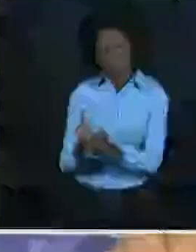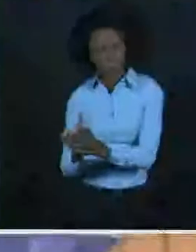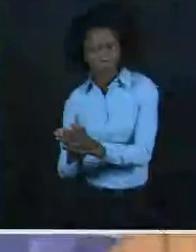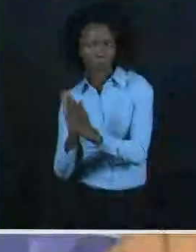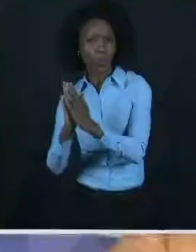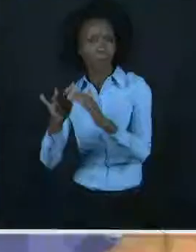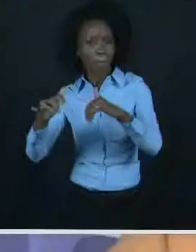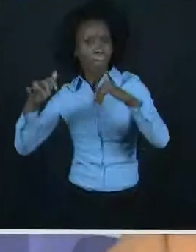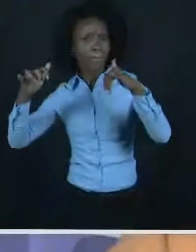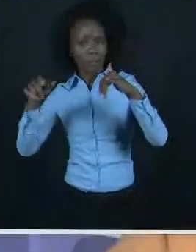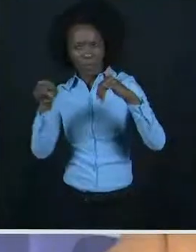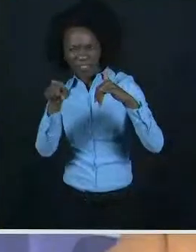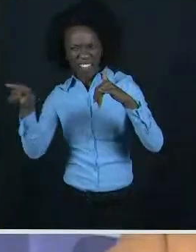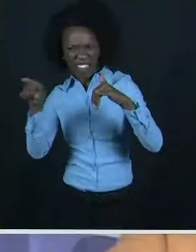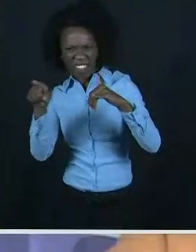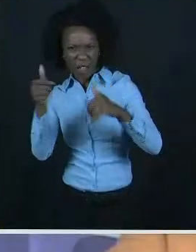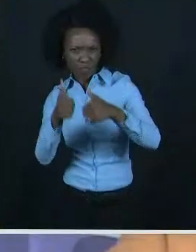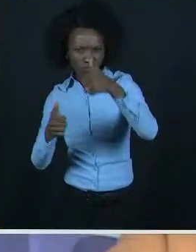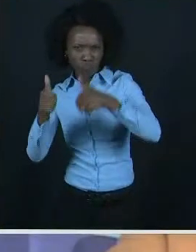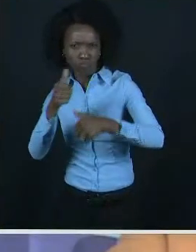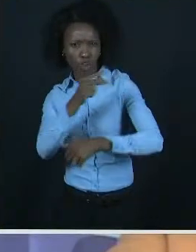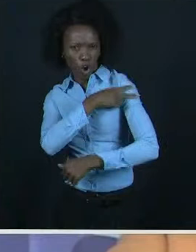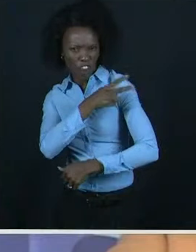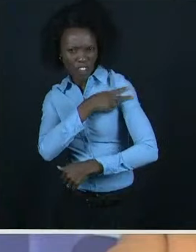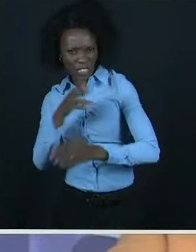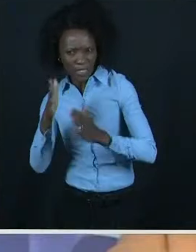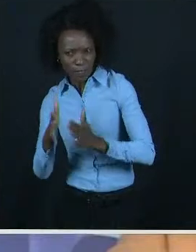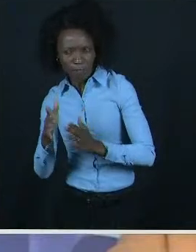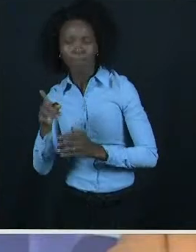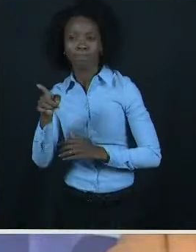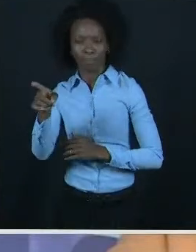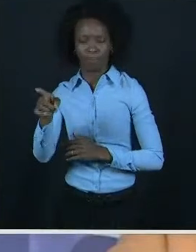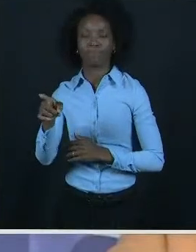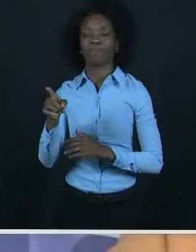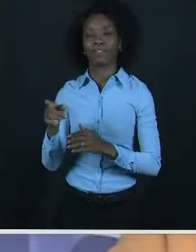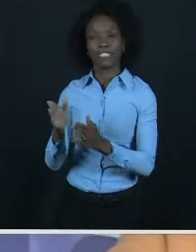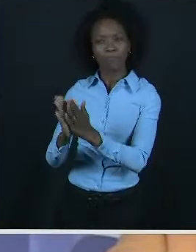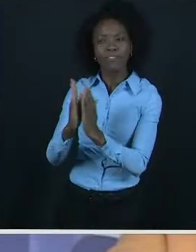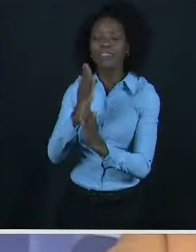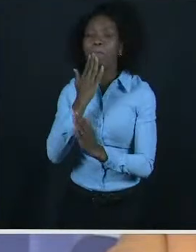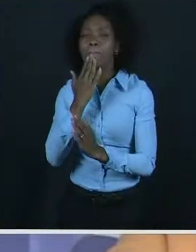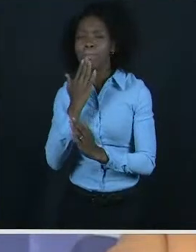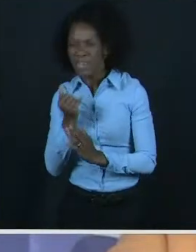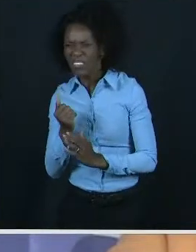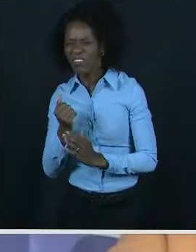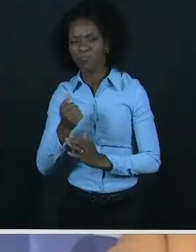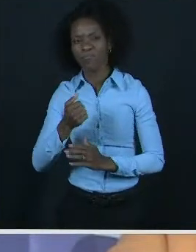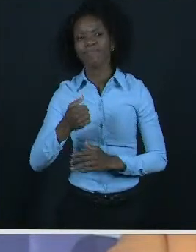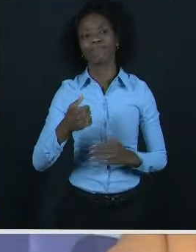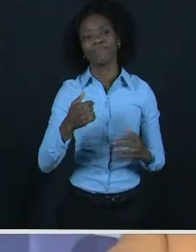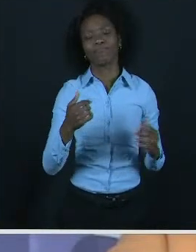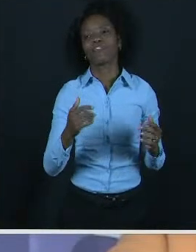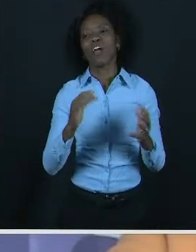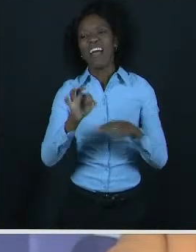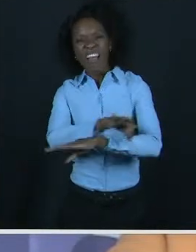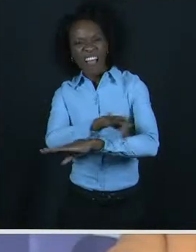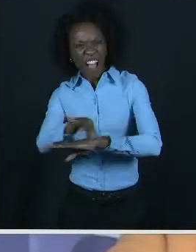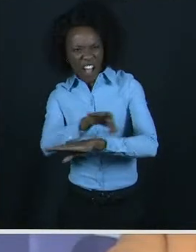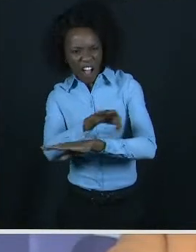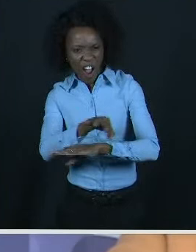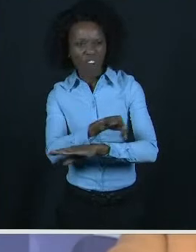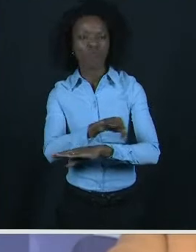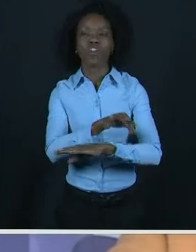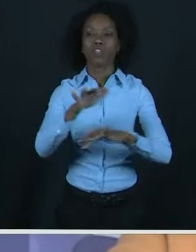Parliament's presiding officers to call a special joint sitting of both houses